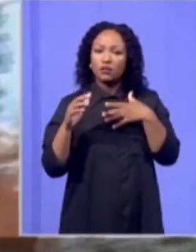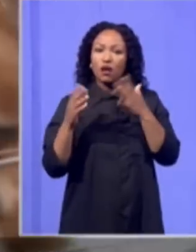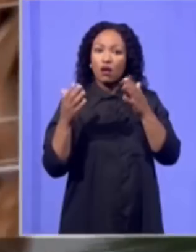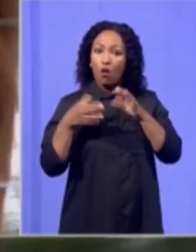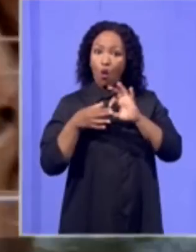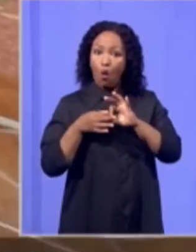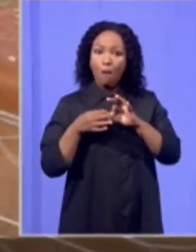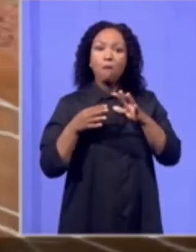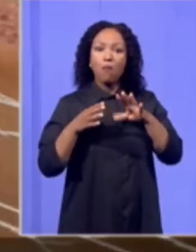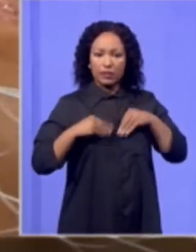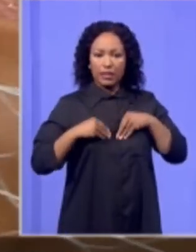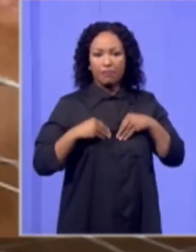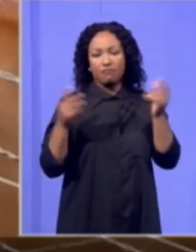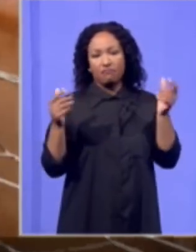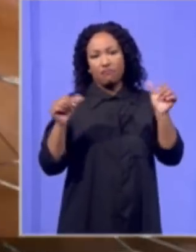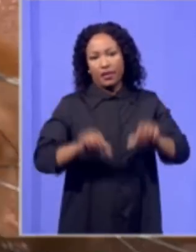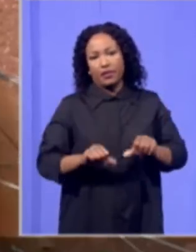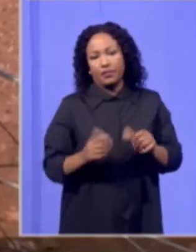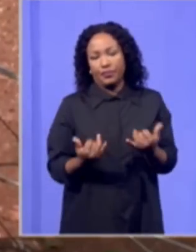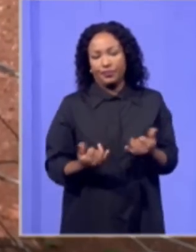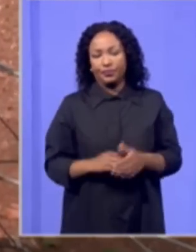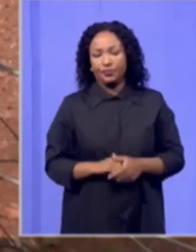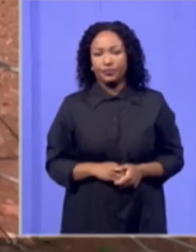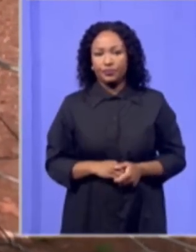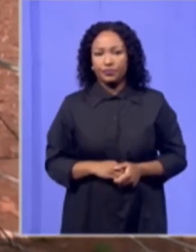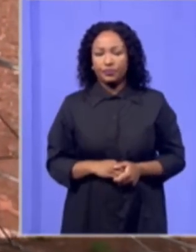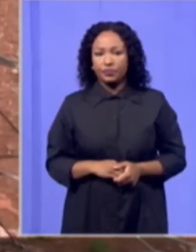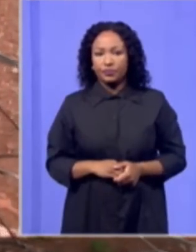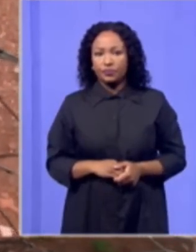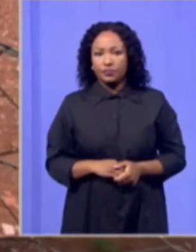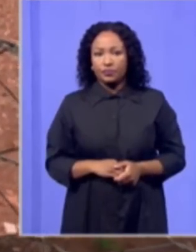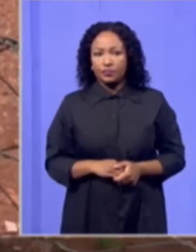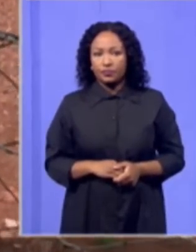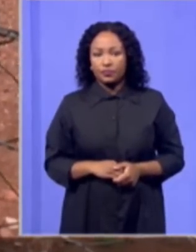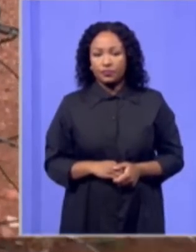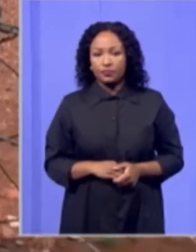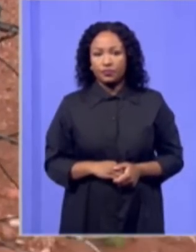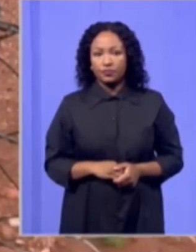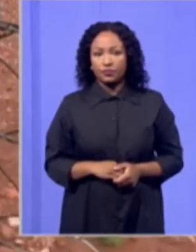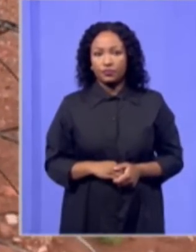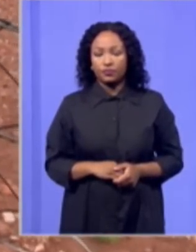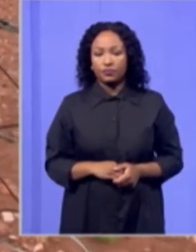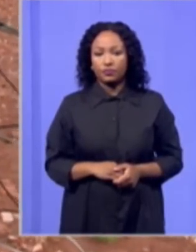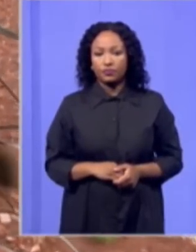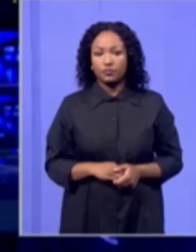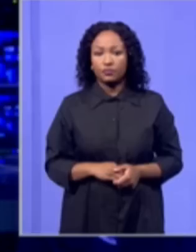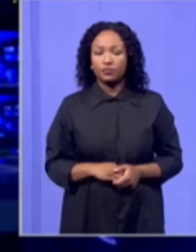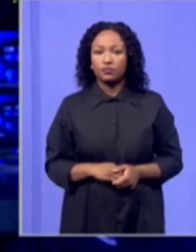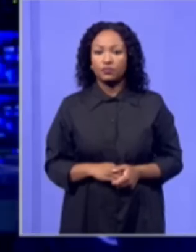le leswa. Ke Mahlatse Phaladin, ditabeng tša SABC, Graateloft.